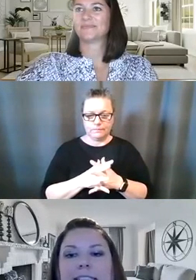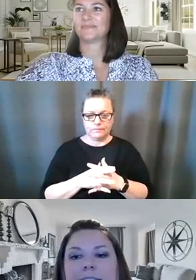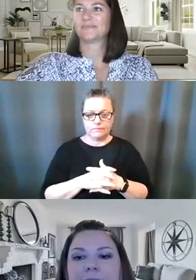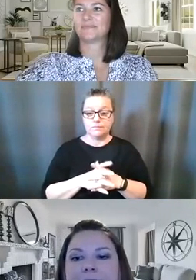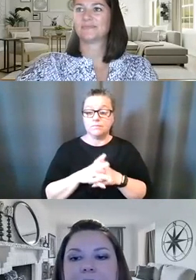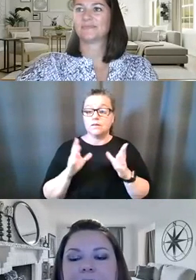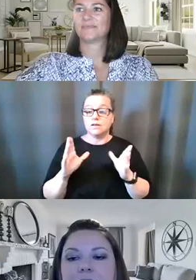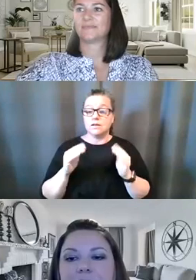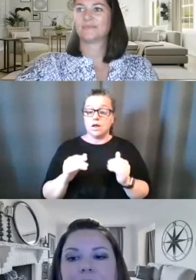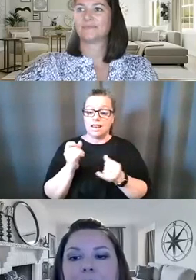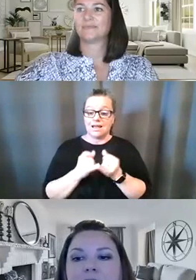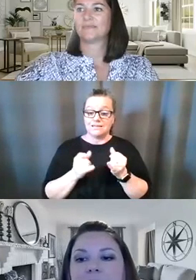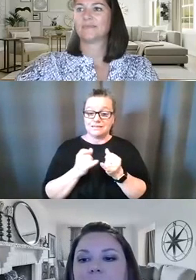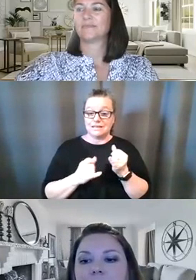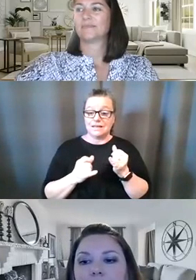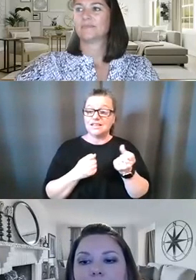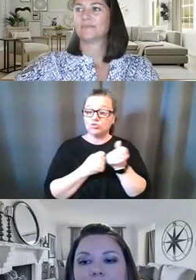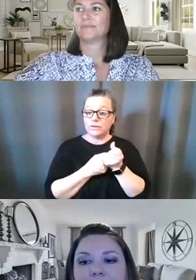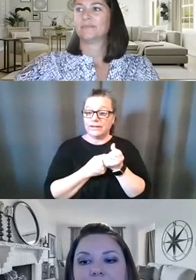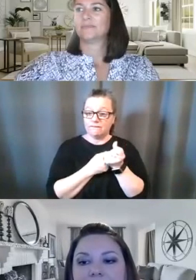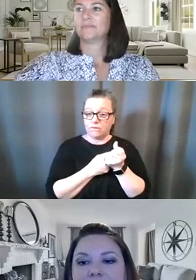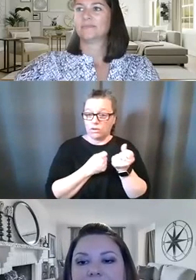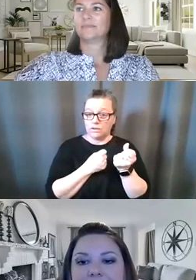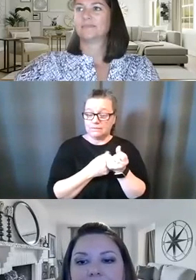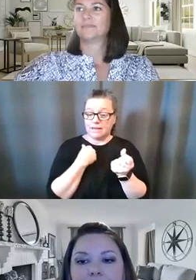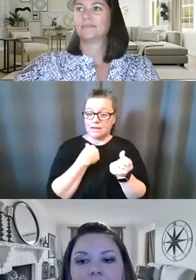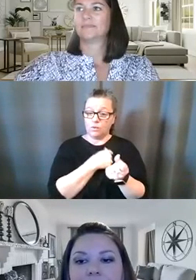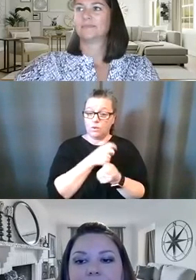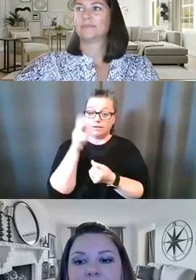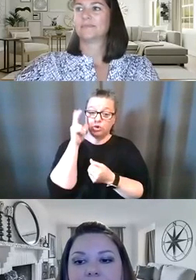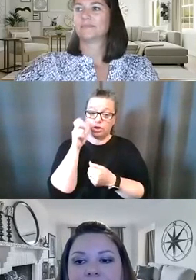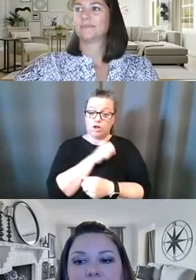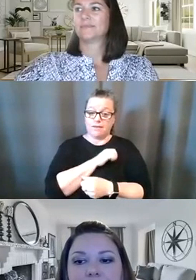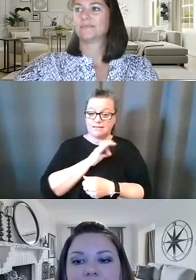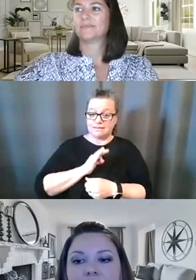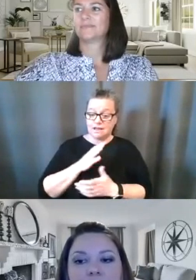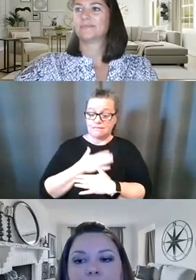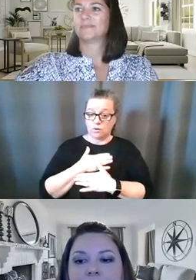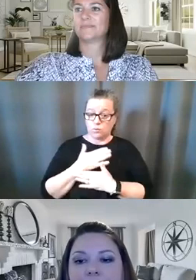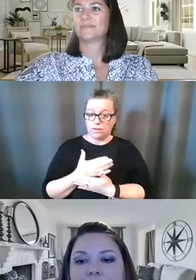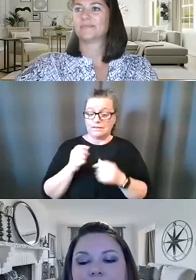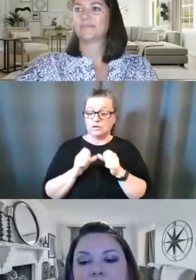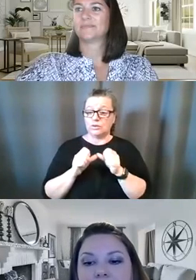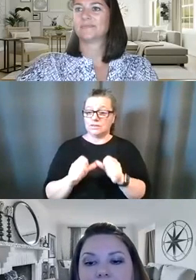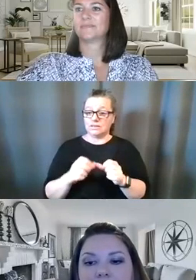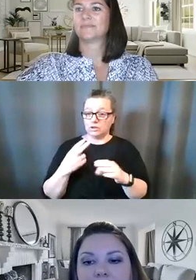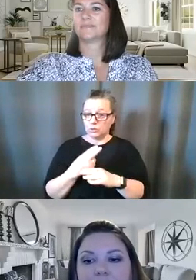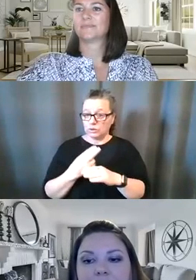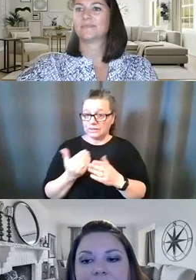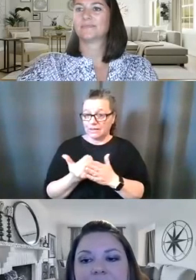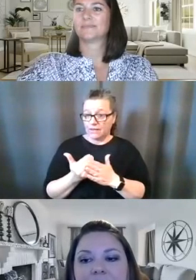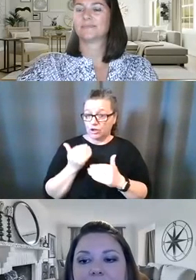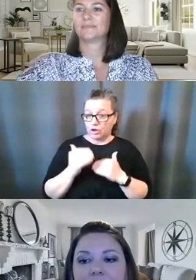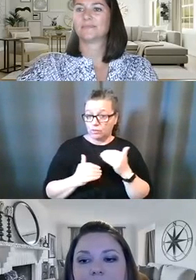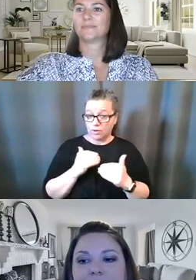All right, lastly is reinforcement. We want to hear that staff are going to continue using the new process. In order